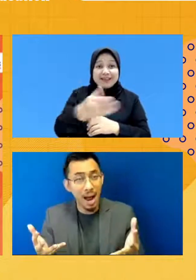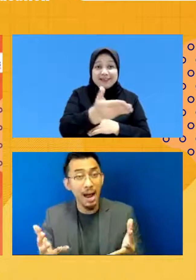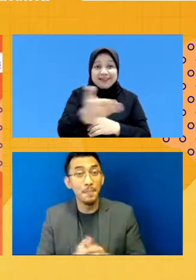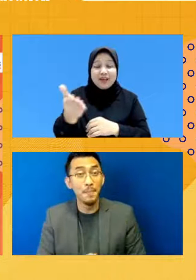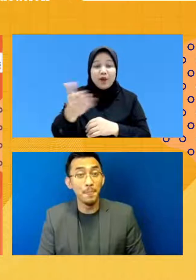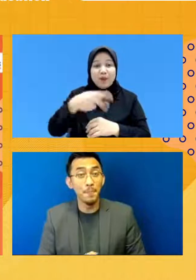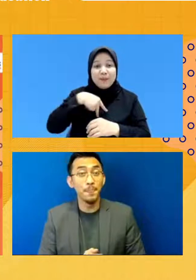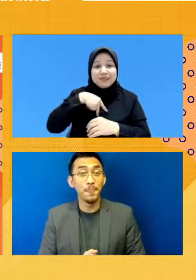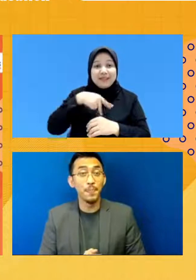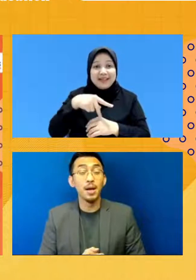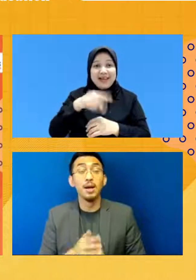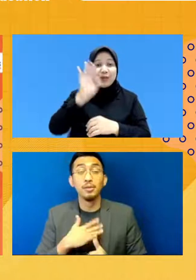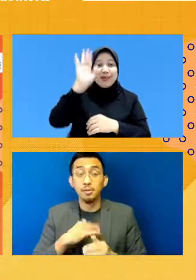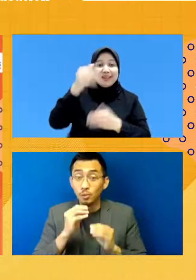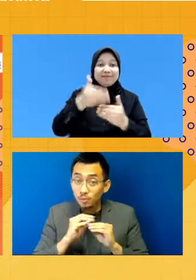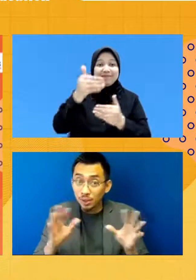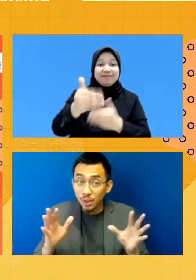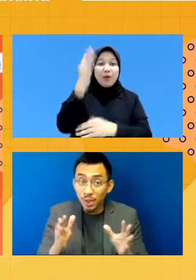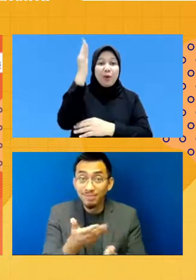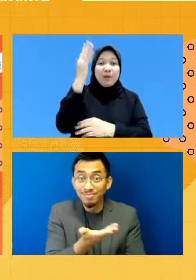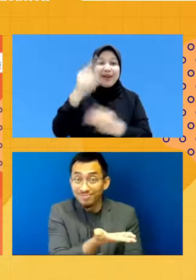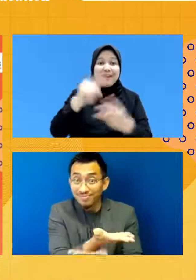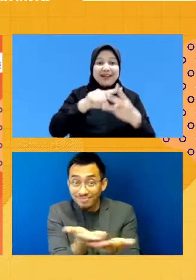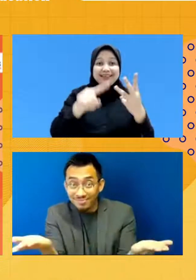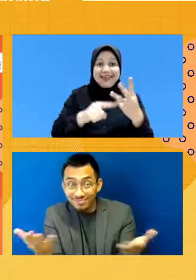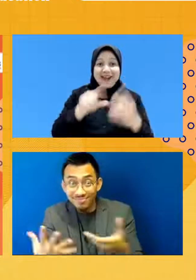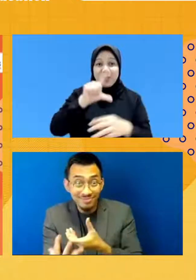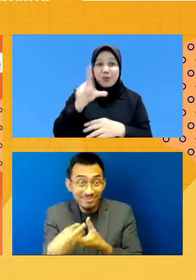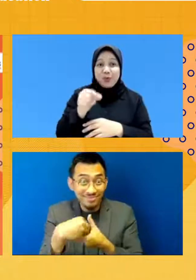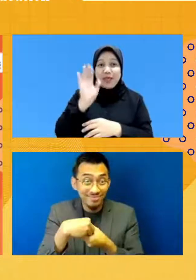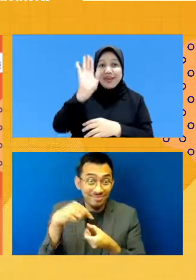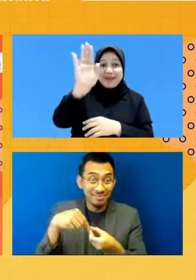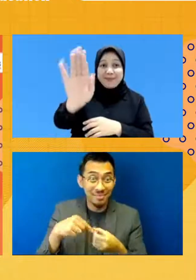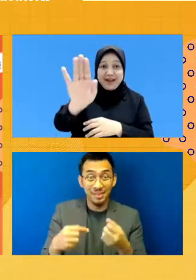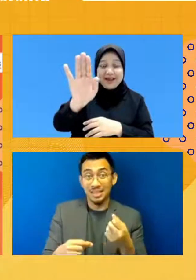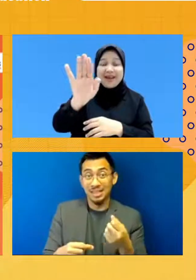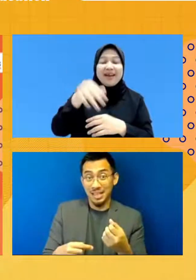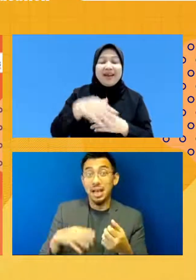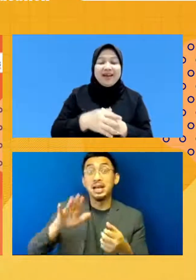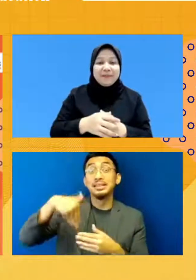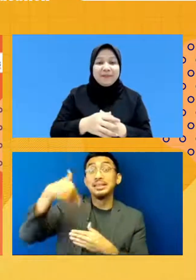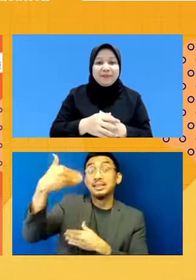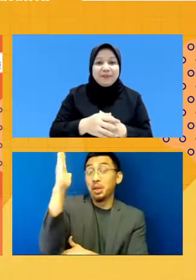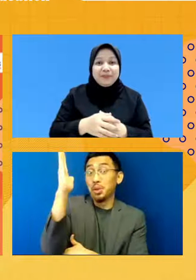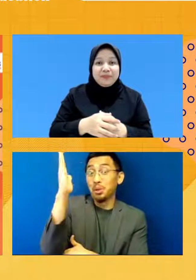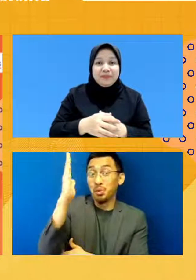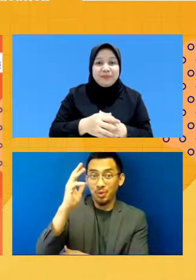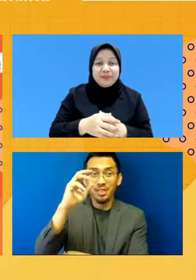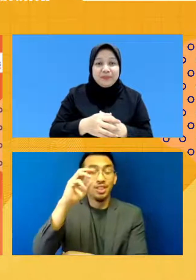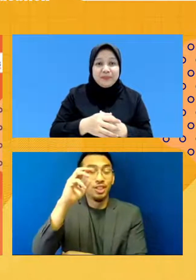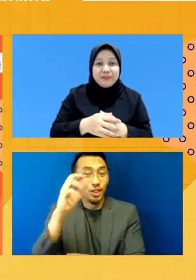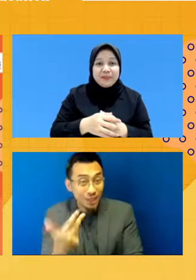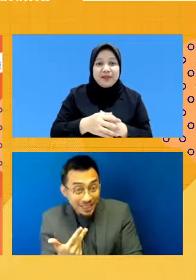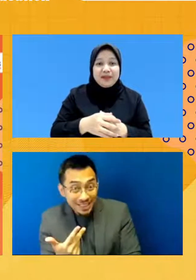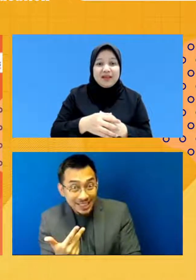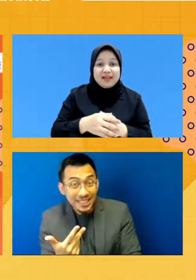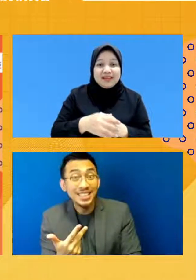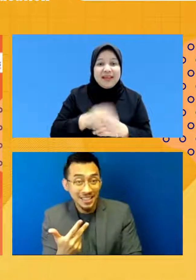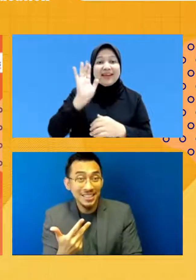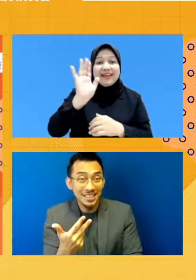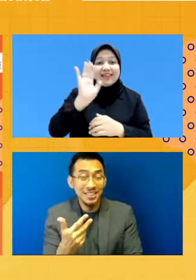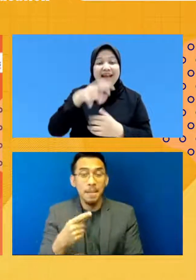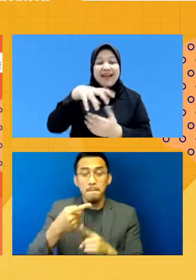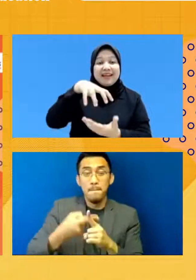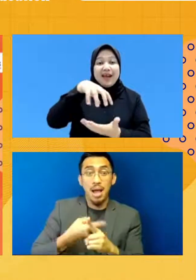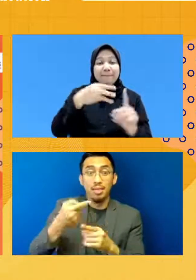the upcoming month, and also to also note down the upcoming bootcamp for the DSE